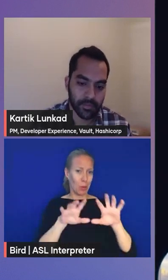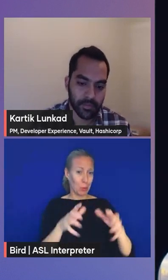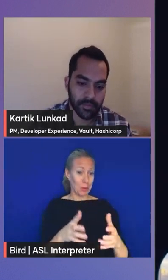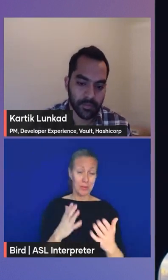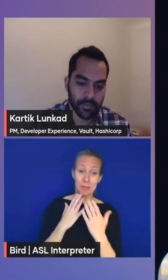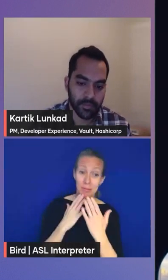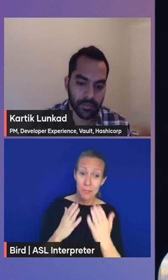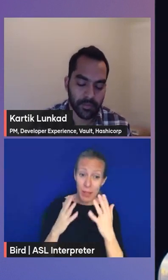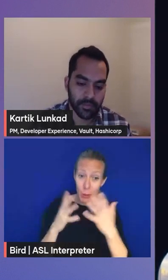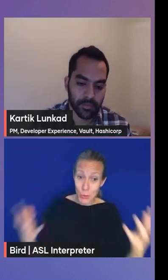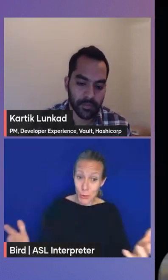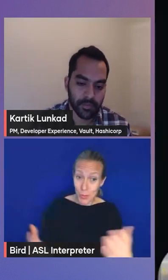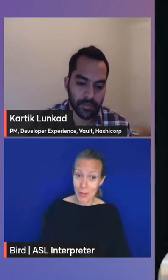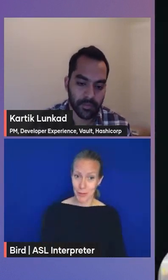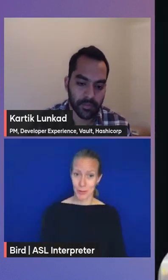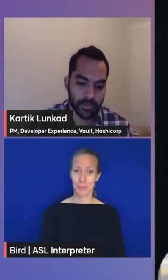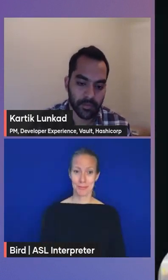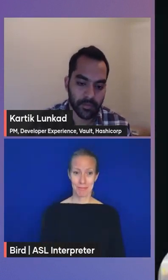much.